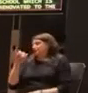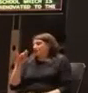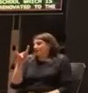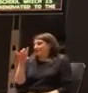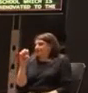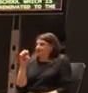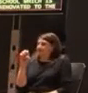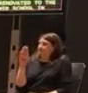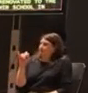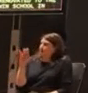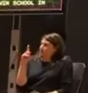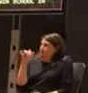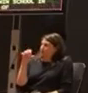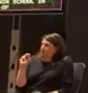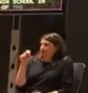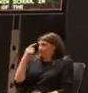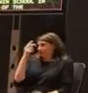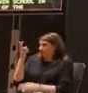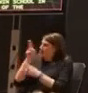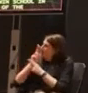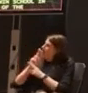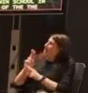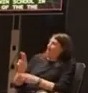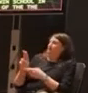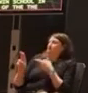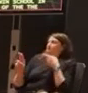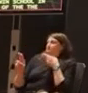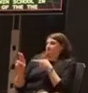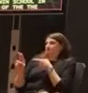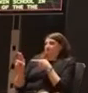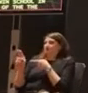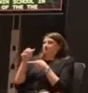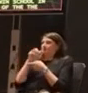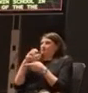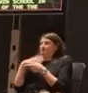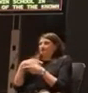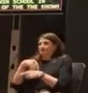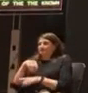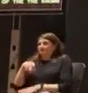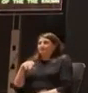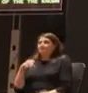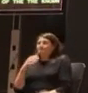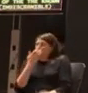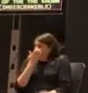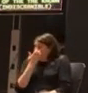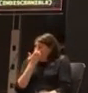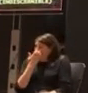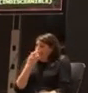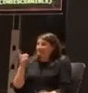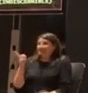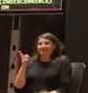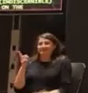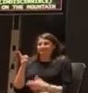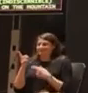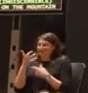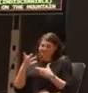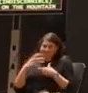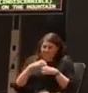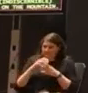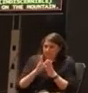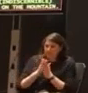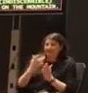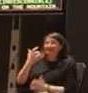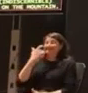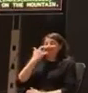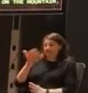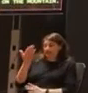noted author of The Fire Next Time and Go Tell It on the Mountain. Just last month, a